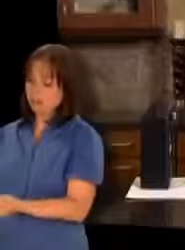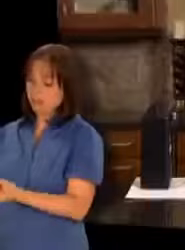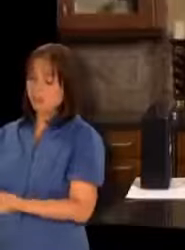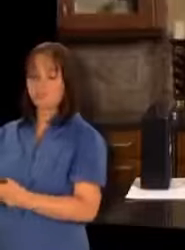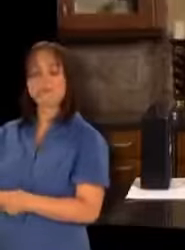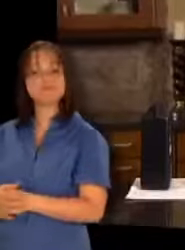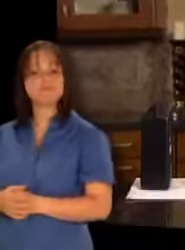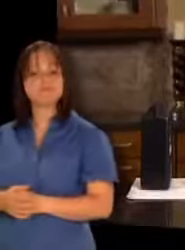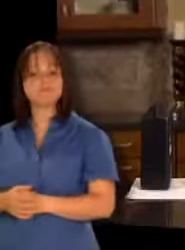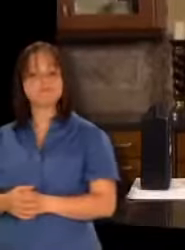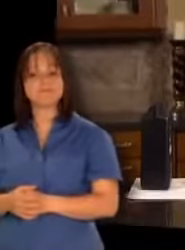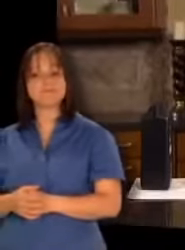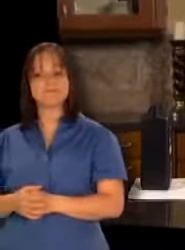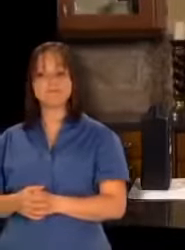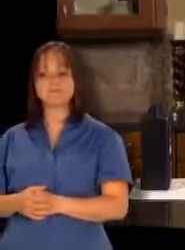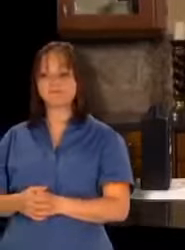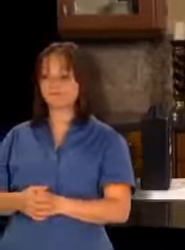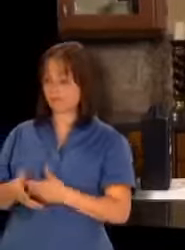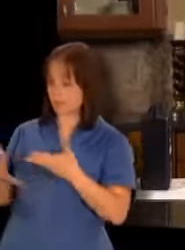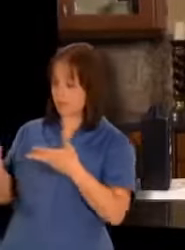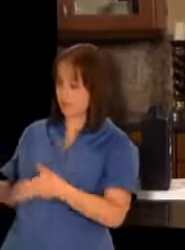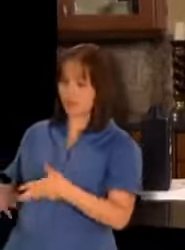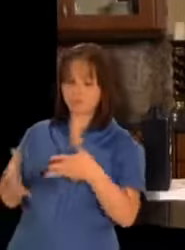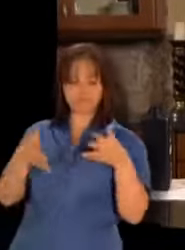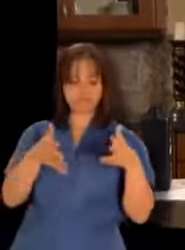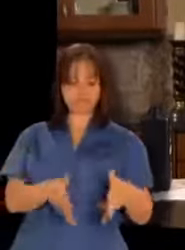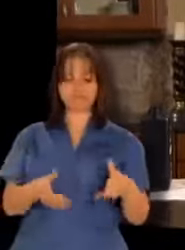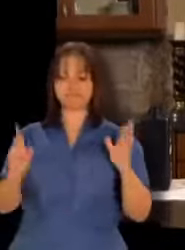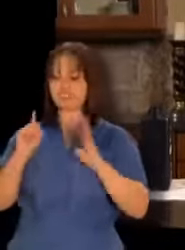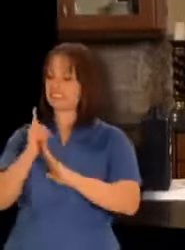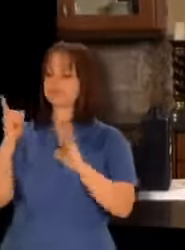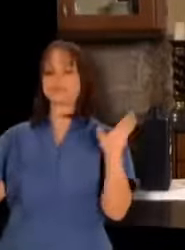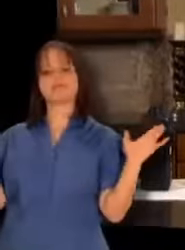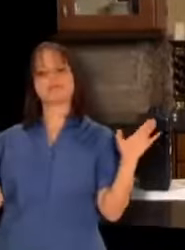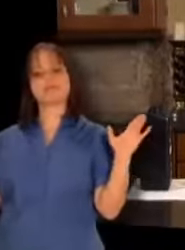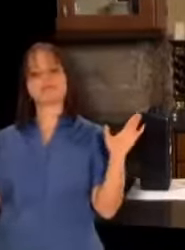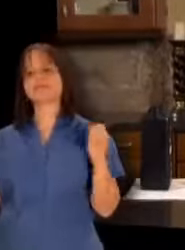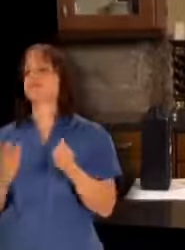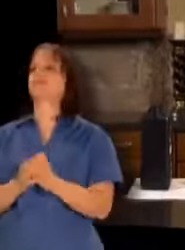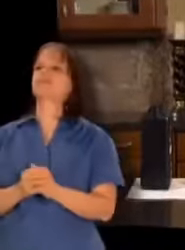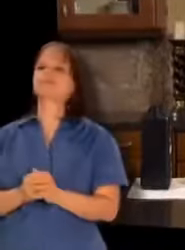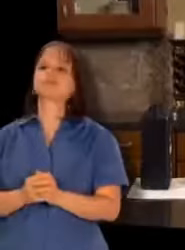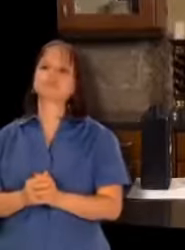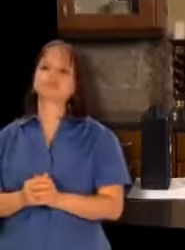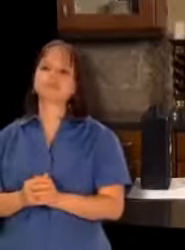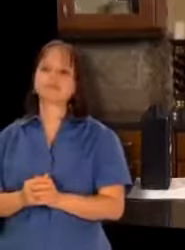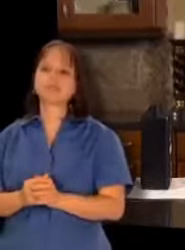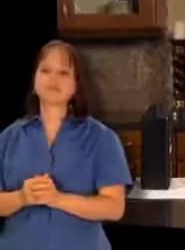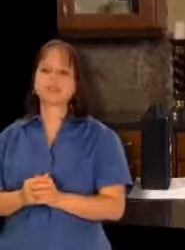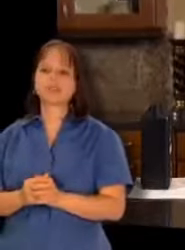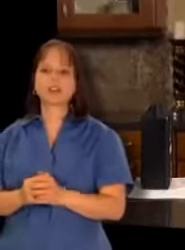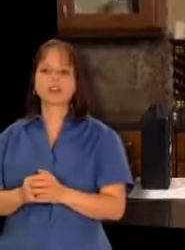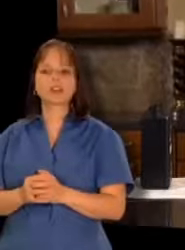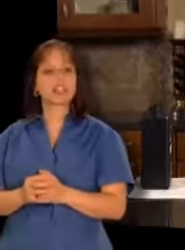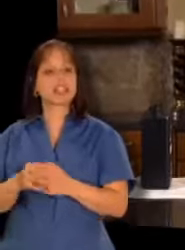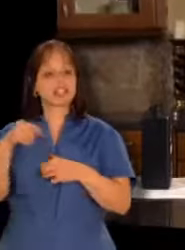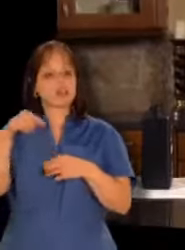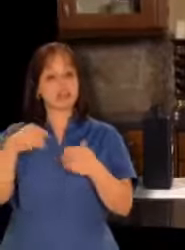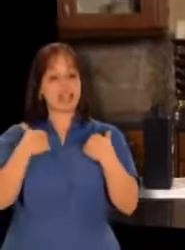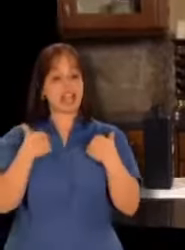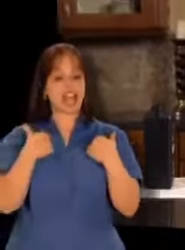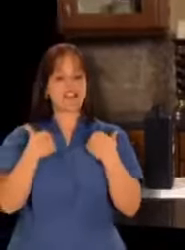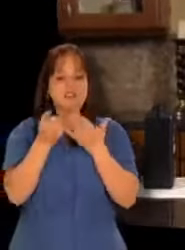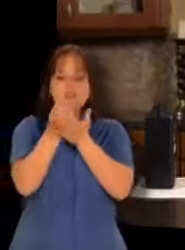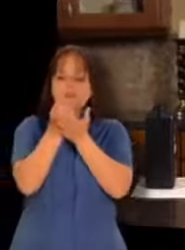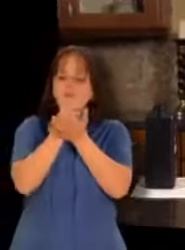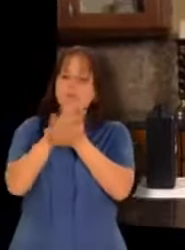soaking, we'll let those sit there for just a minute. And we're going to take some, this is pure